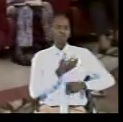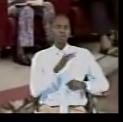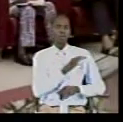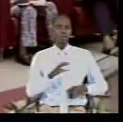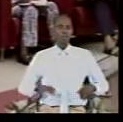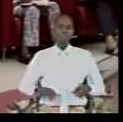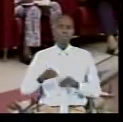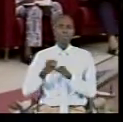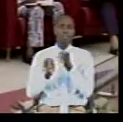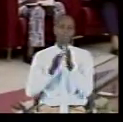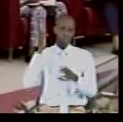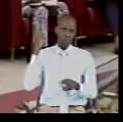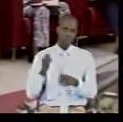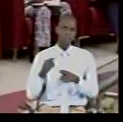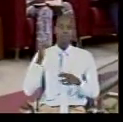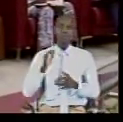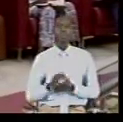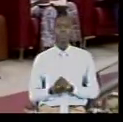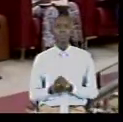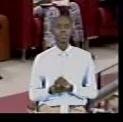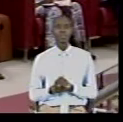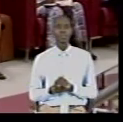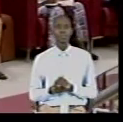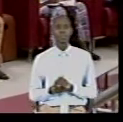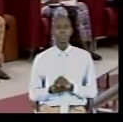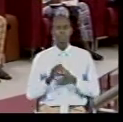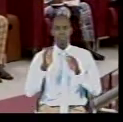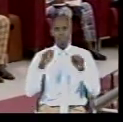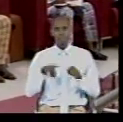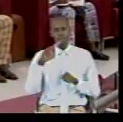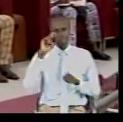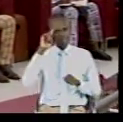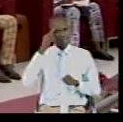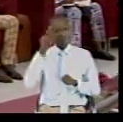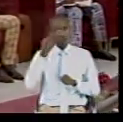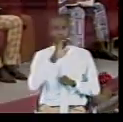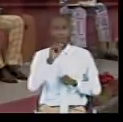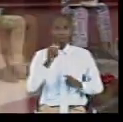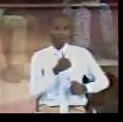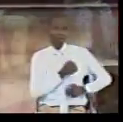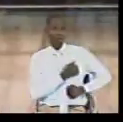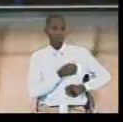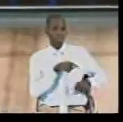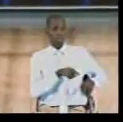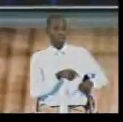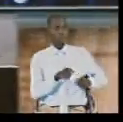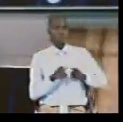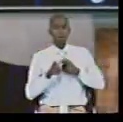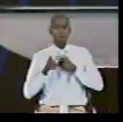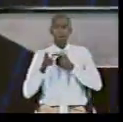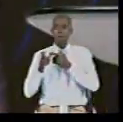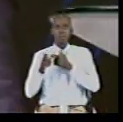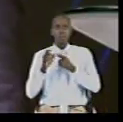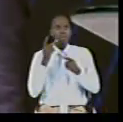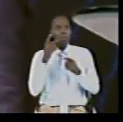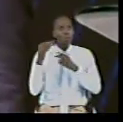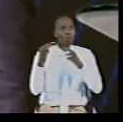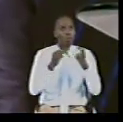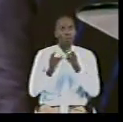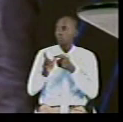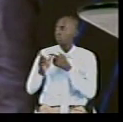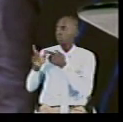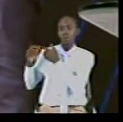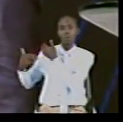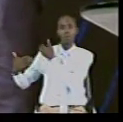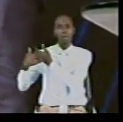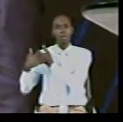name. Can you think of a soldier running back from the battlefield,